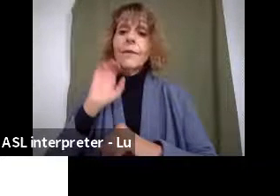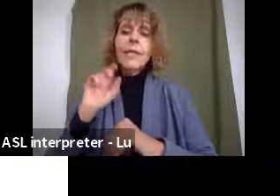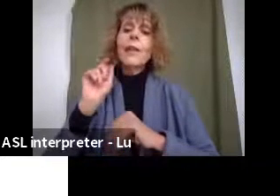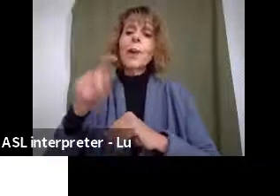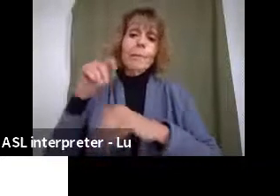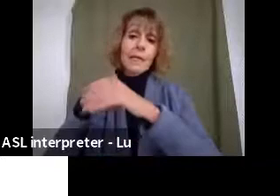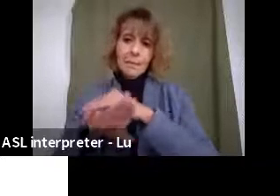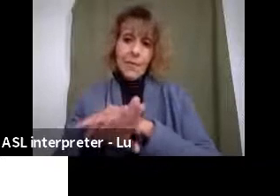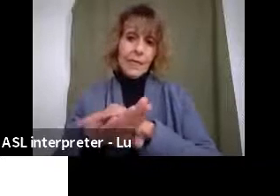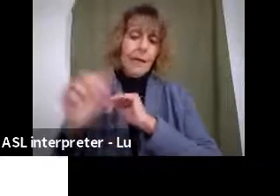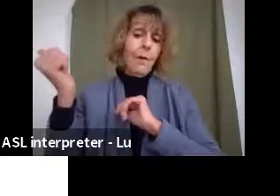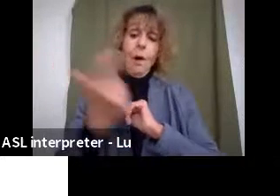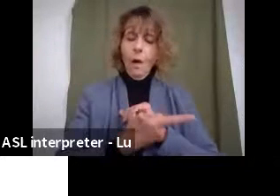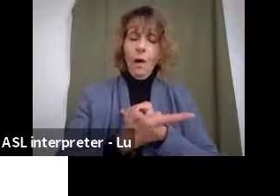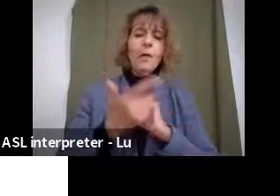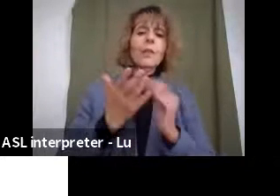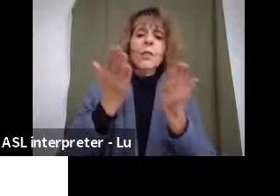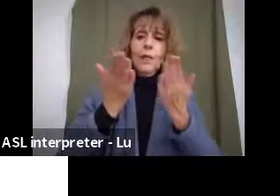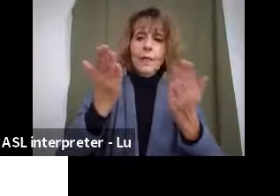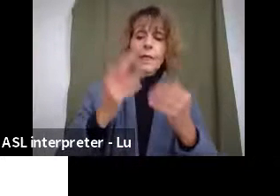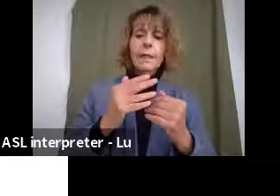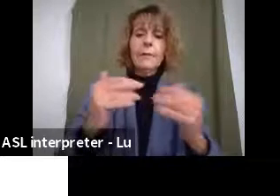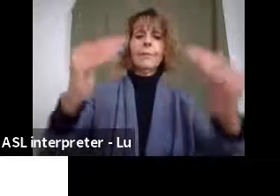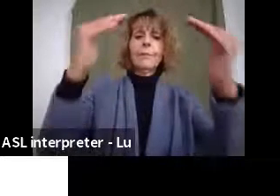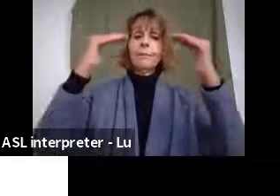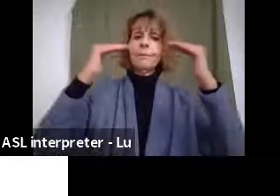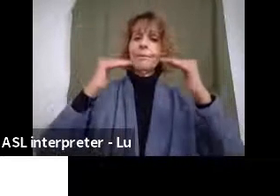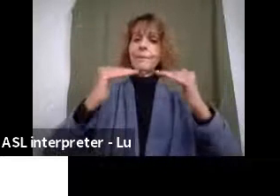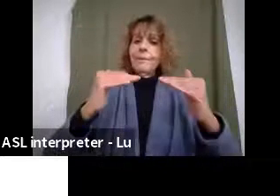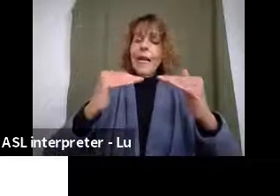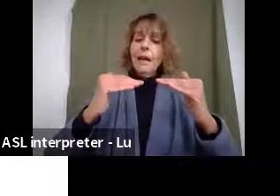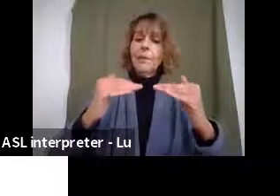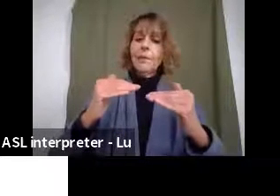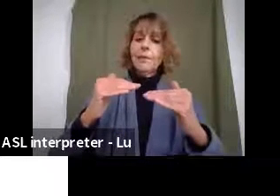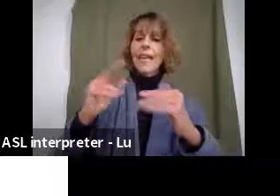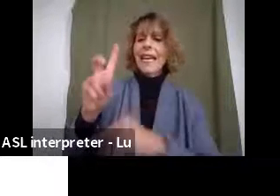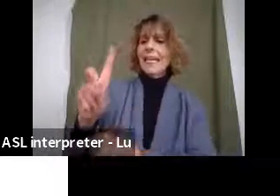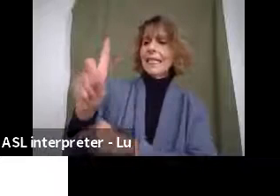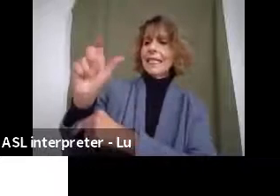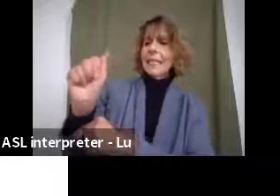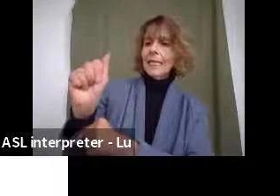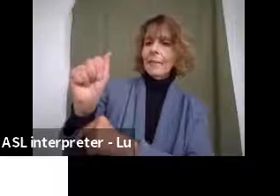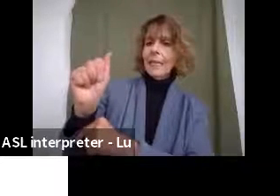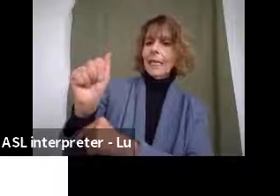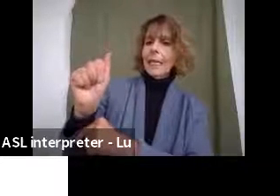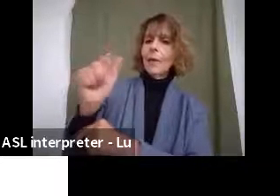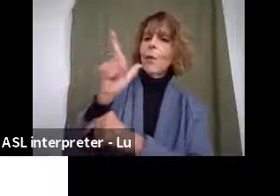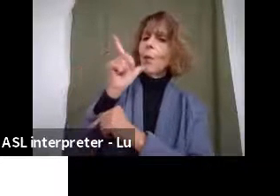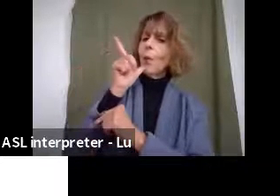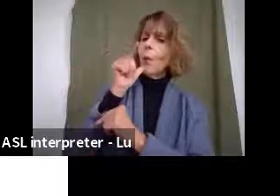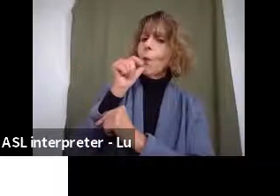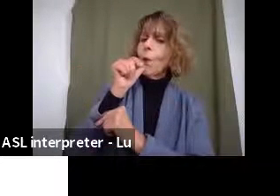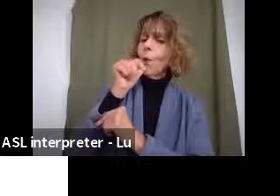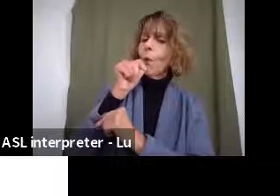Next, who is a person with a disability? Here we have pictures of our interns,